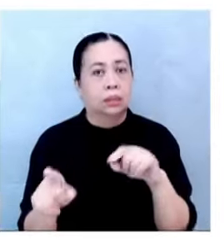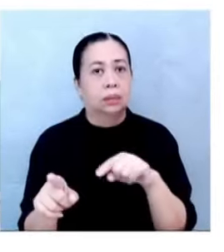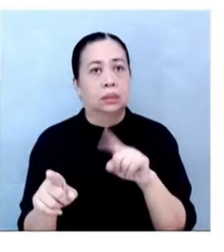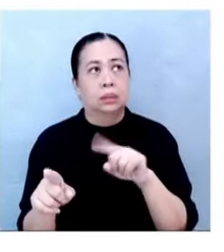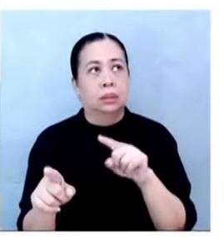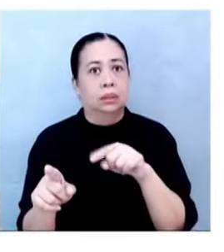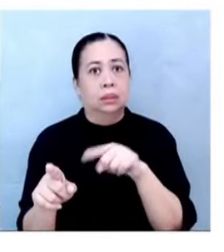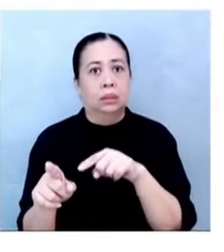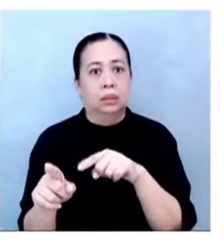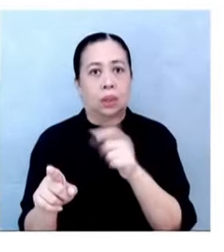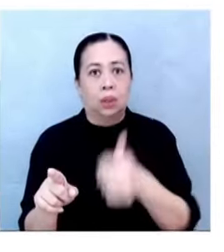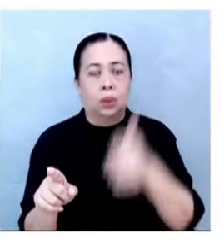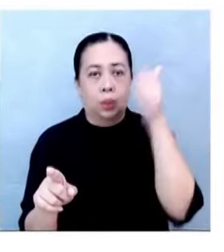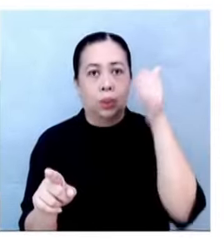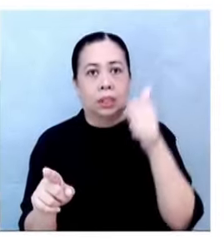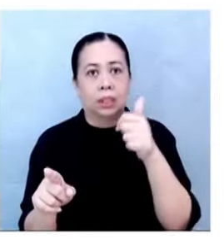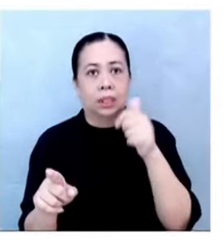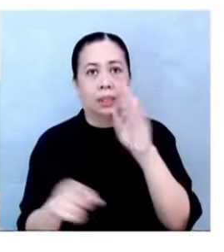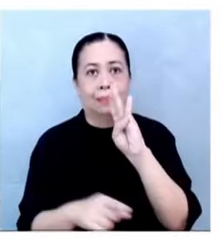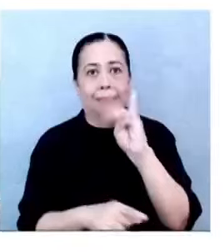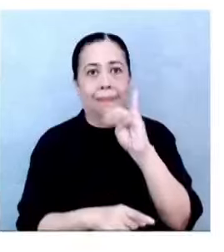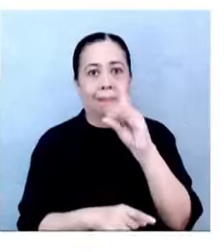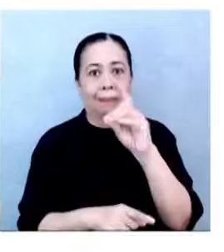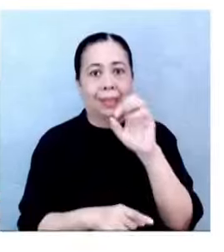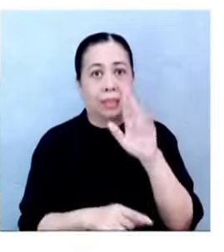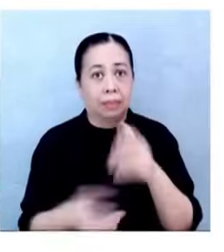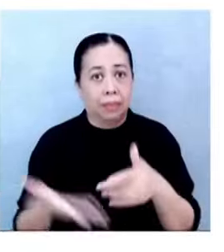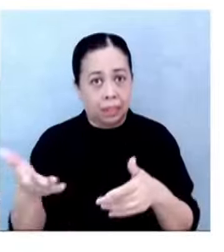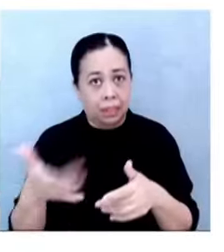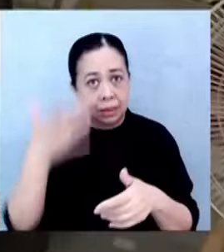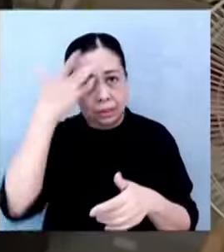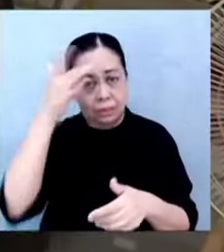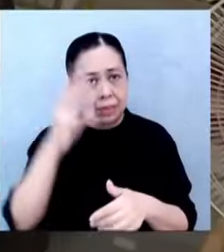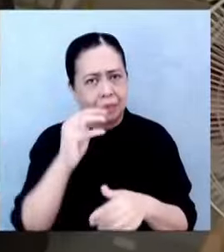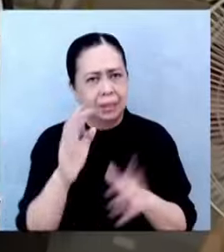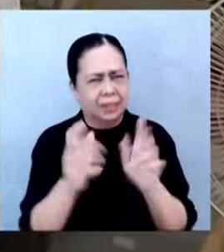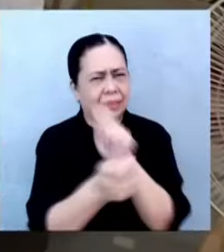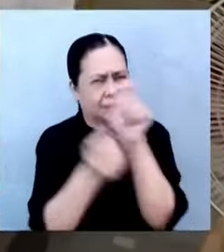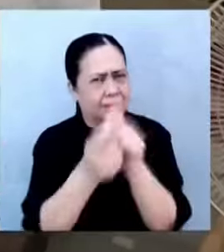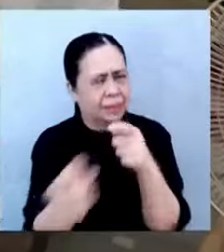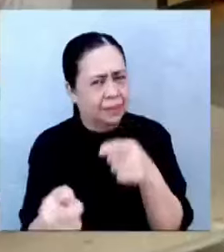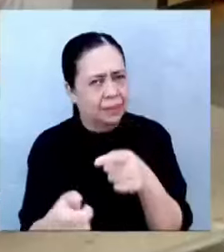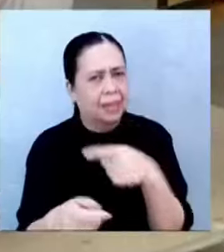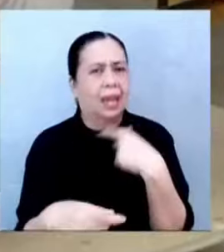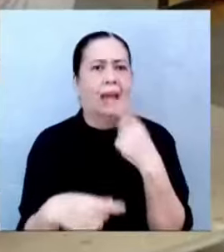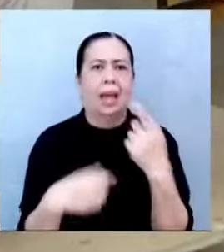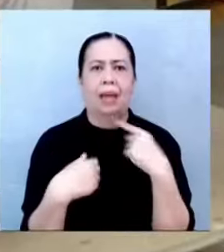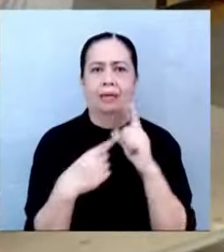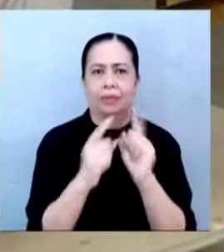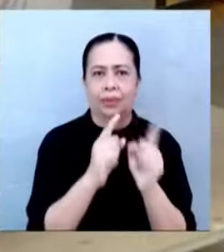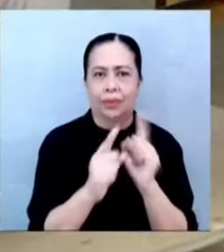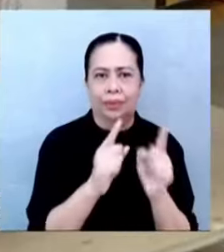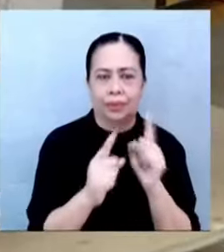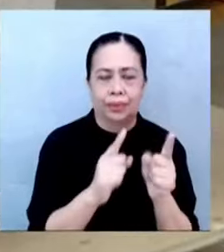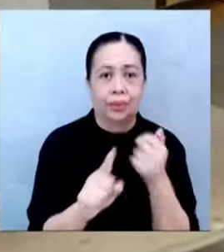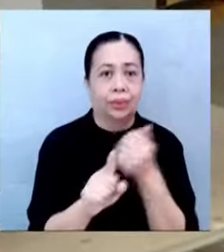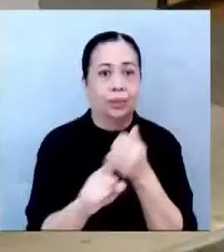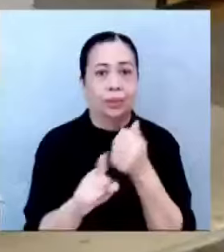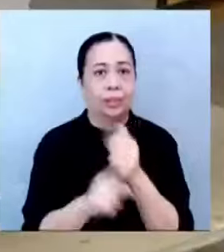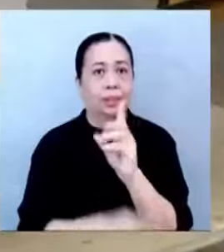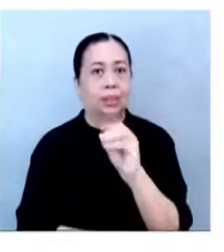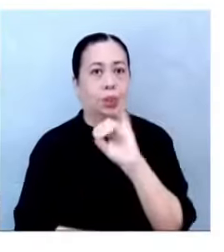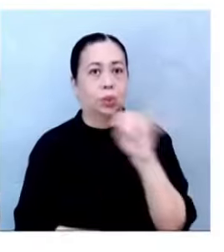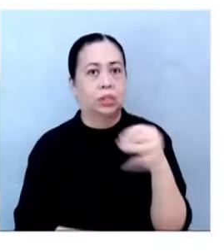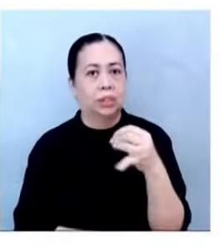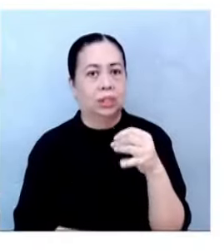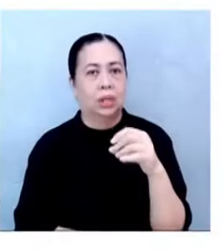sa winning bidder. Binigay sa Smartmatic. Let's be specific. Ma'am. There was this conversation, according to the DOJ in